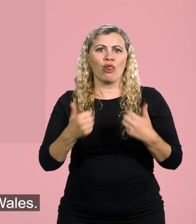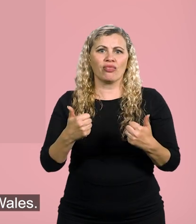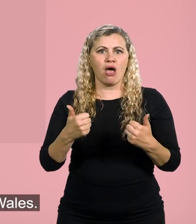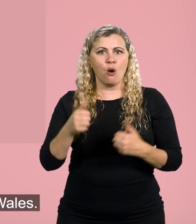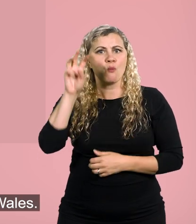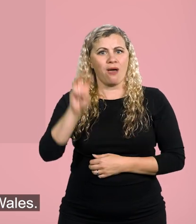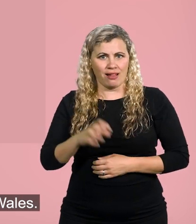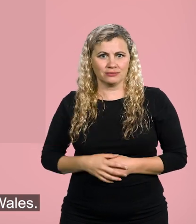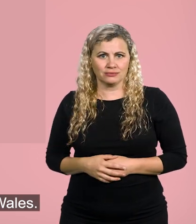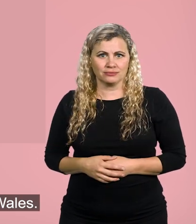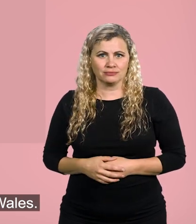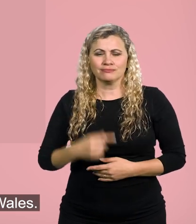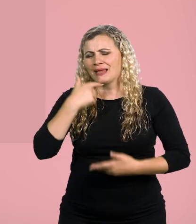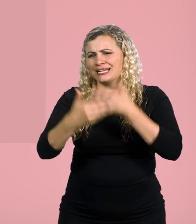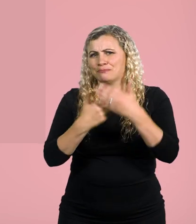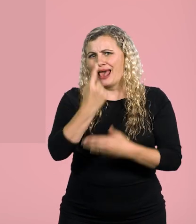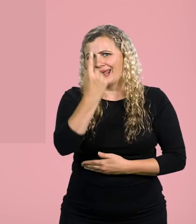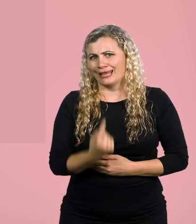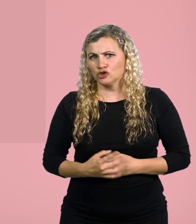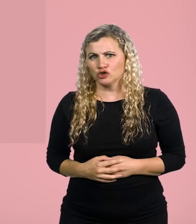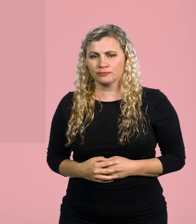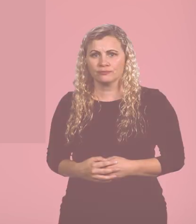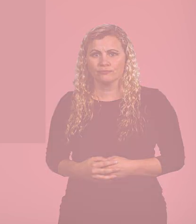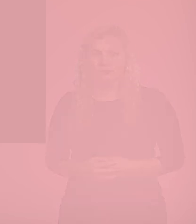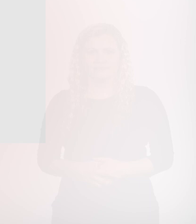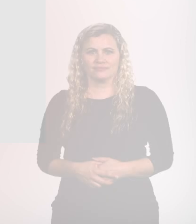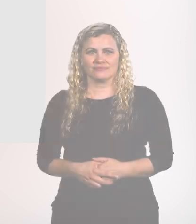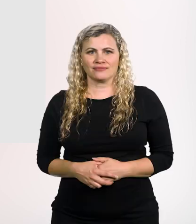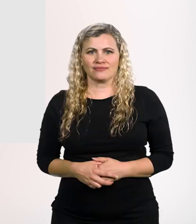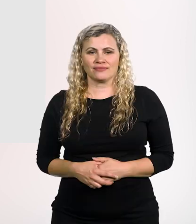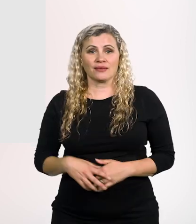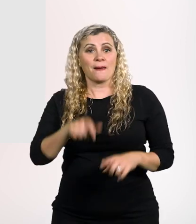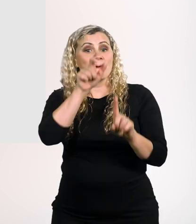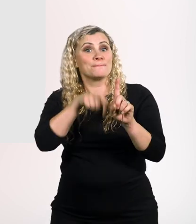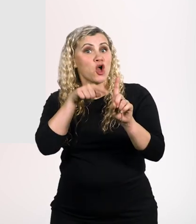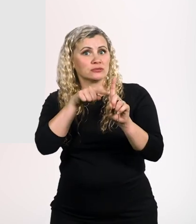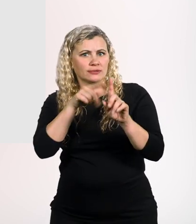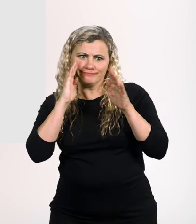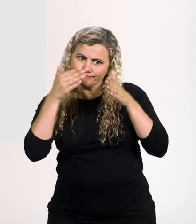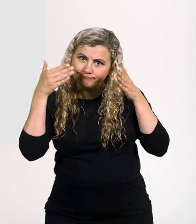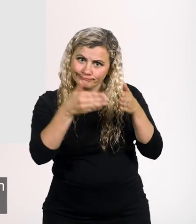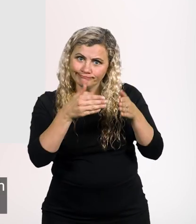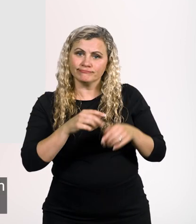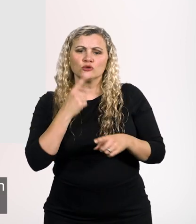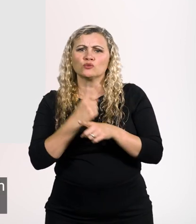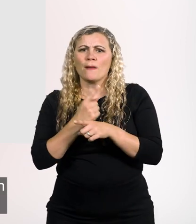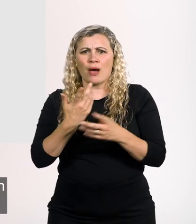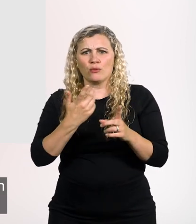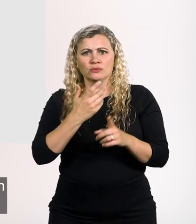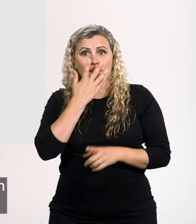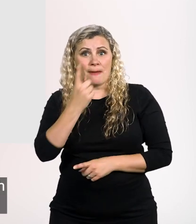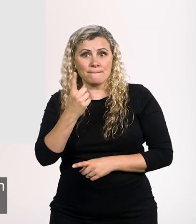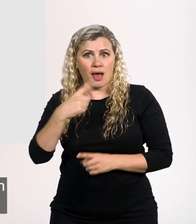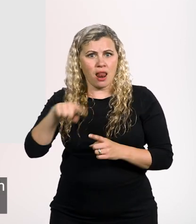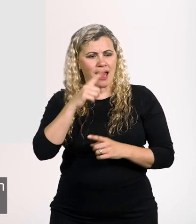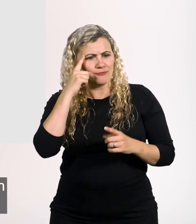Social care a healthier Wales let me explain each person-centered this is about